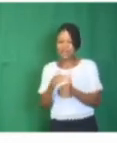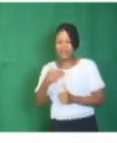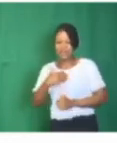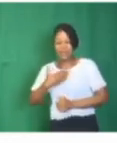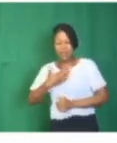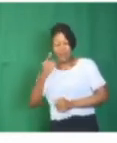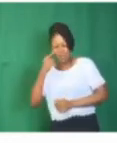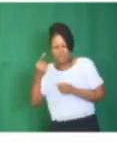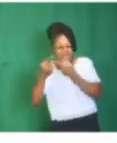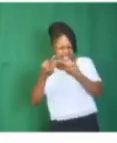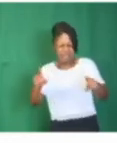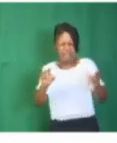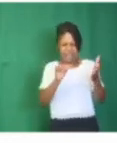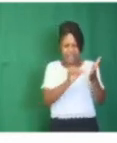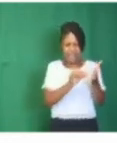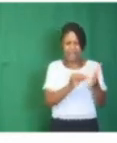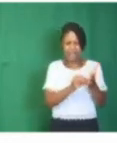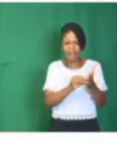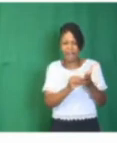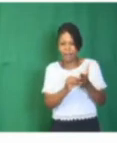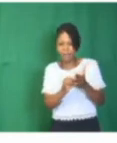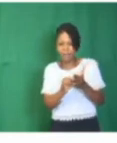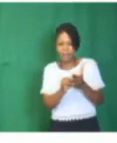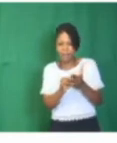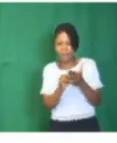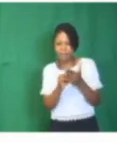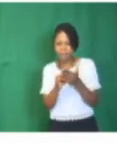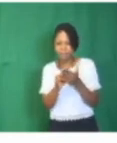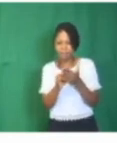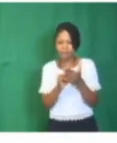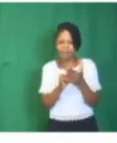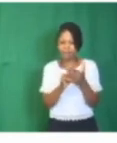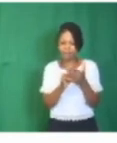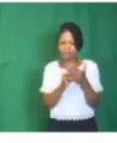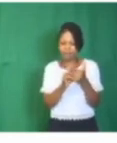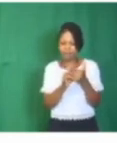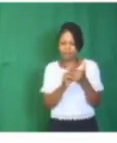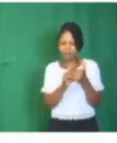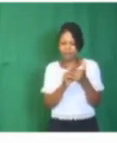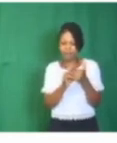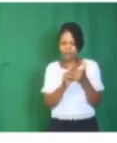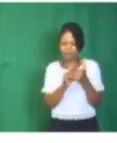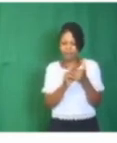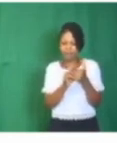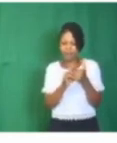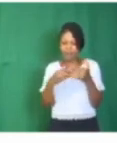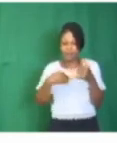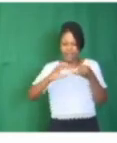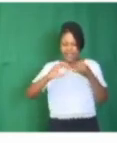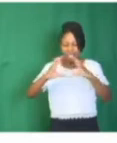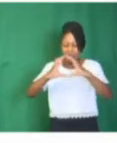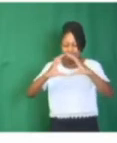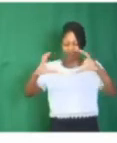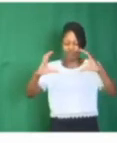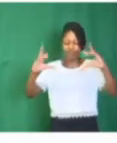note the differences between the two. We have this one here. Oh, I'm still zooming out. I hope still it's clear.